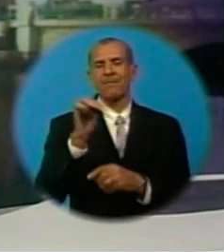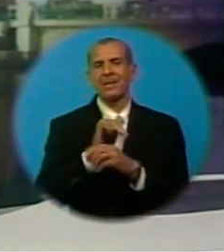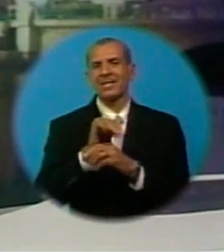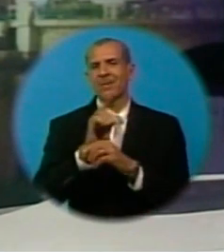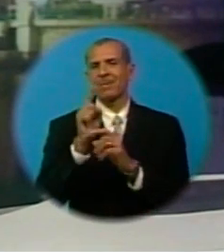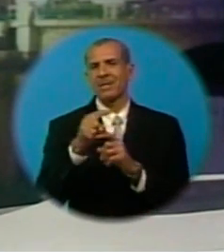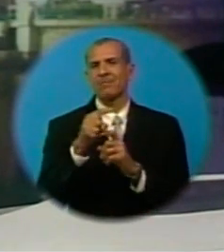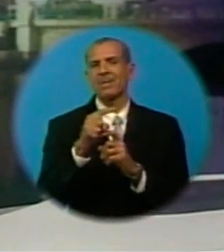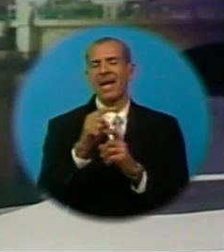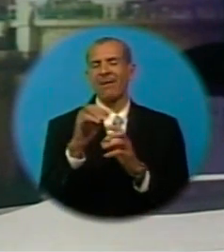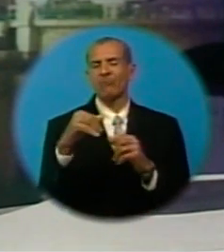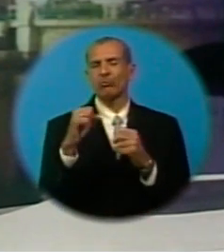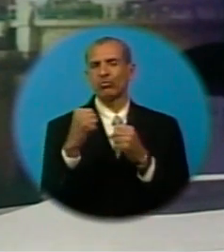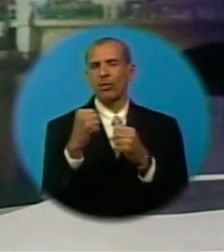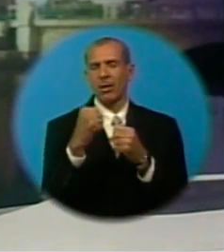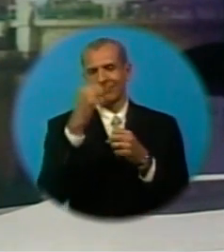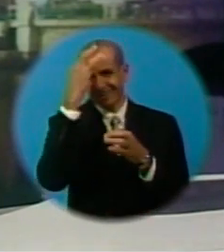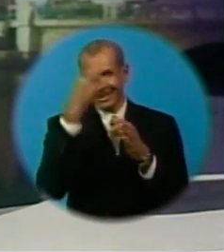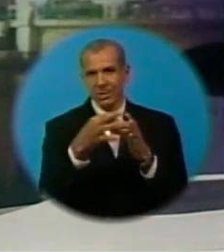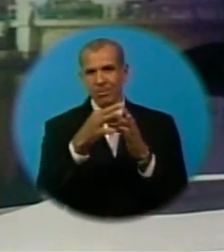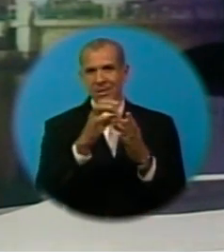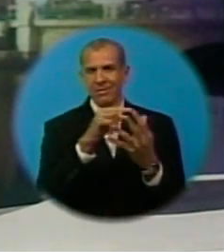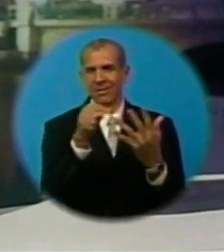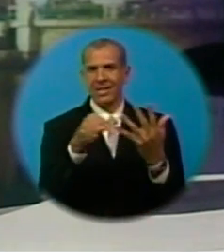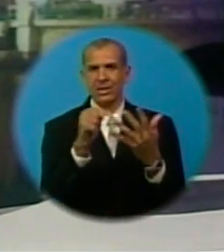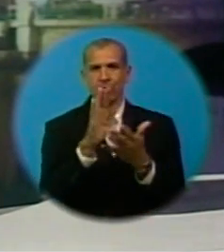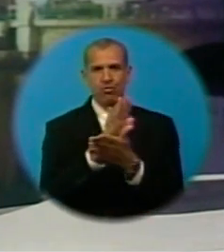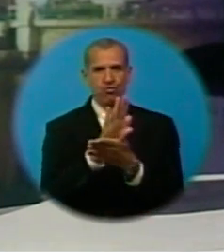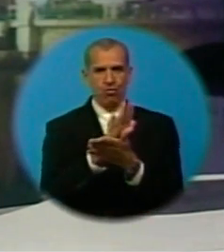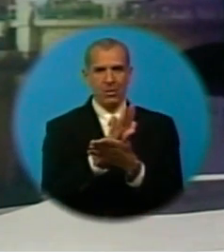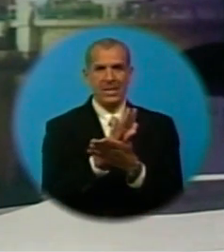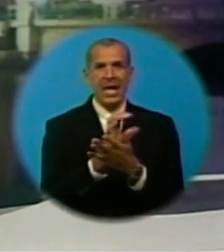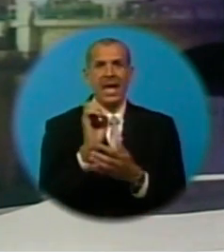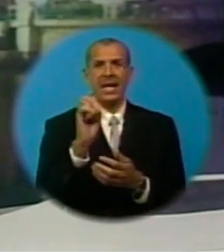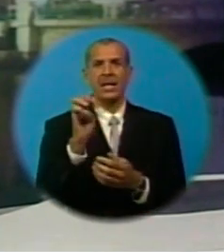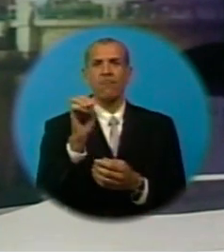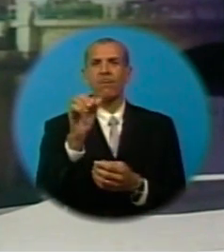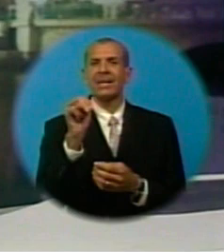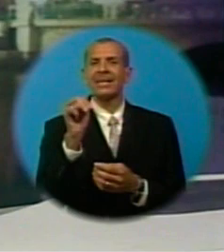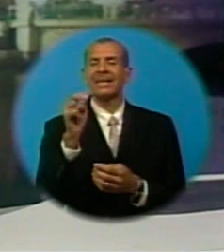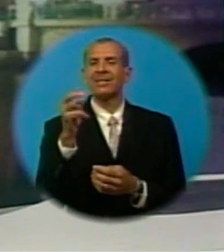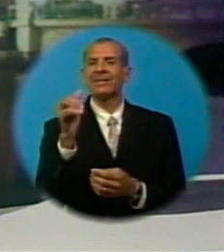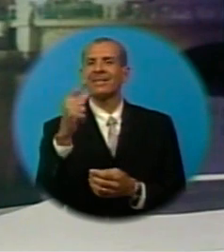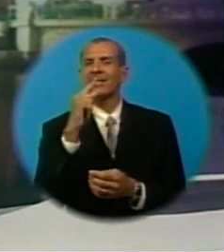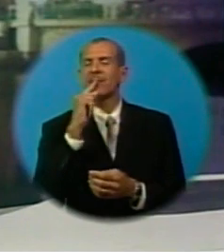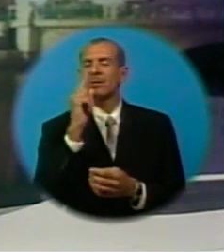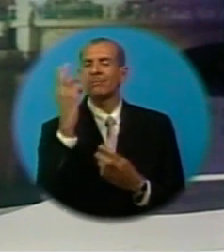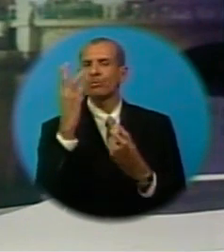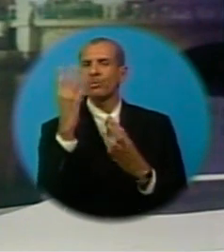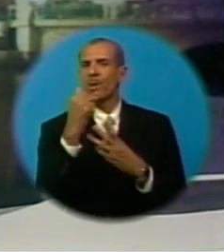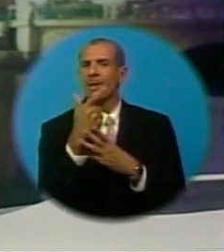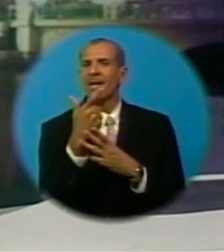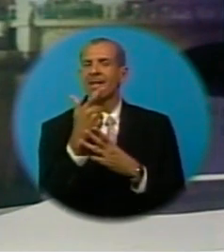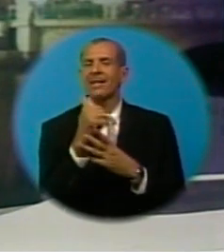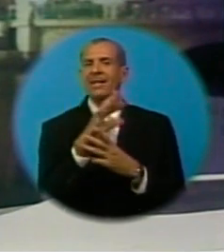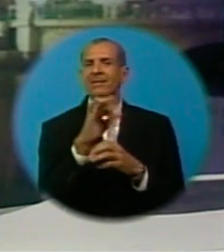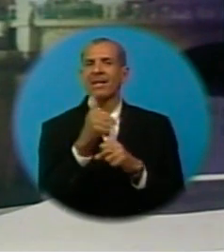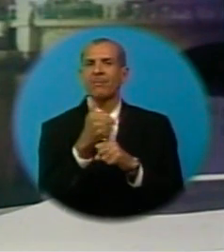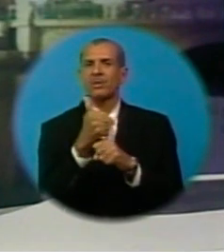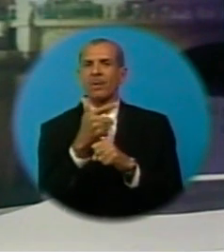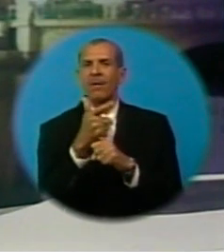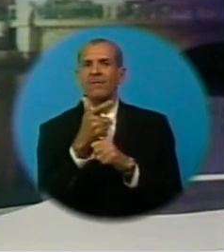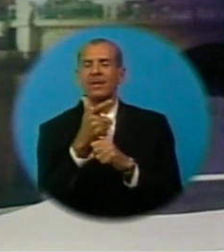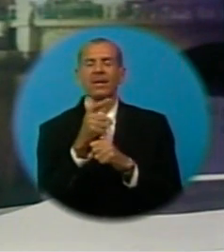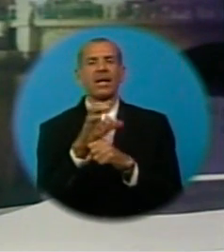start making firm decisions about the various issues in schools. Edmund Hinkson is also concerned about the committee set up by the minister to look at